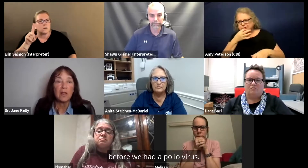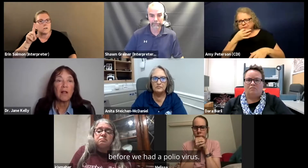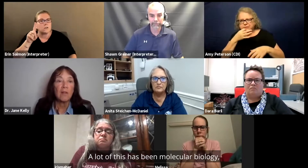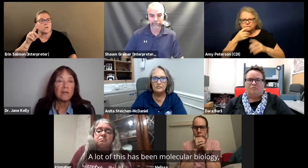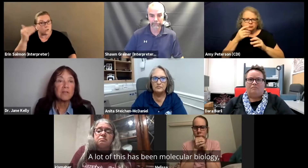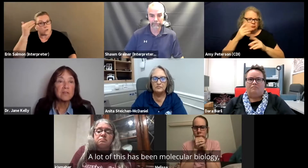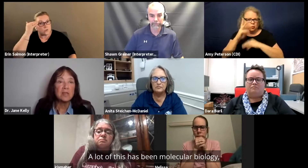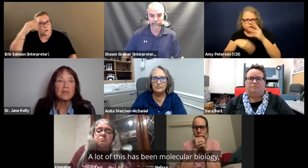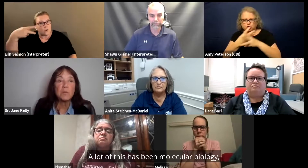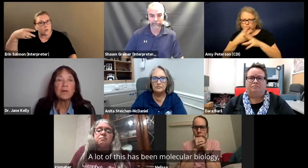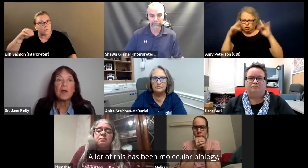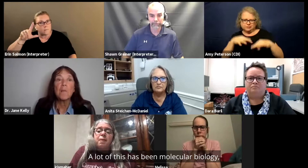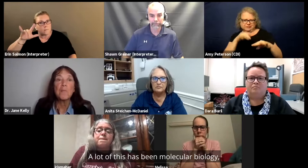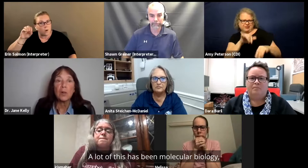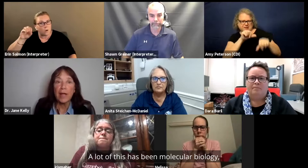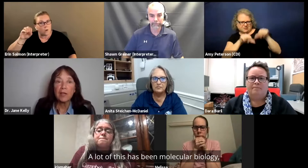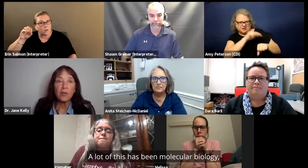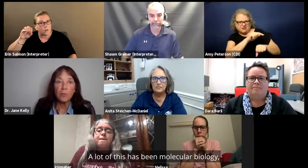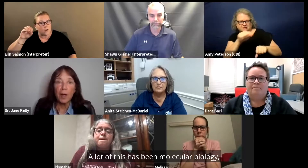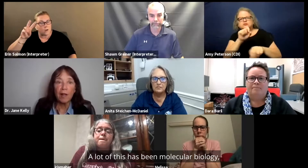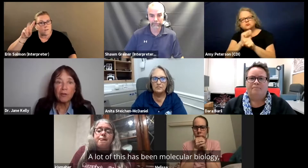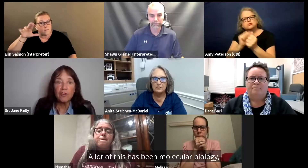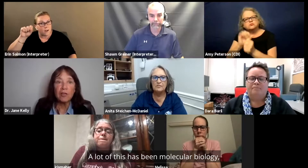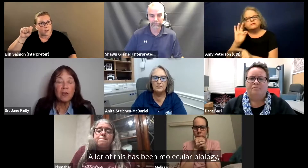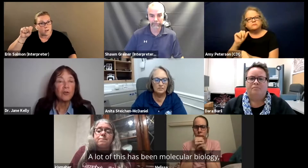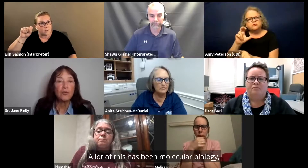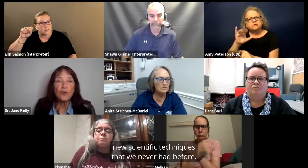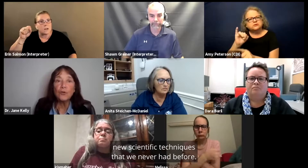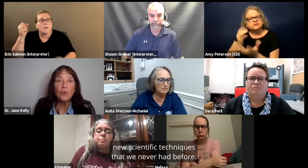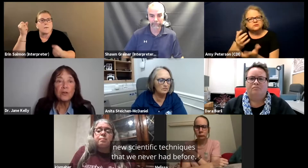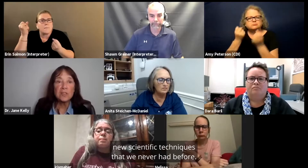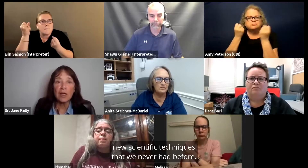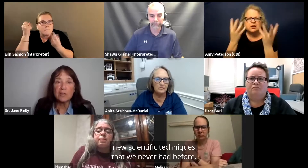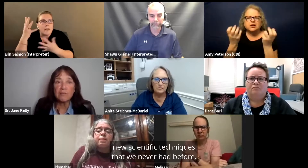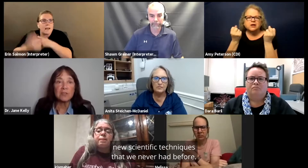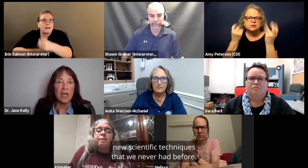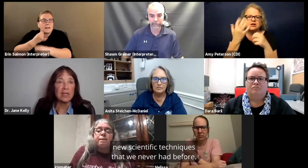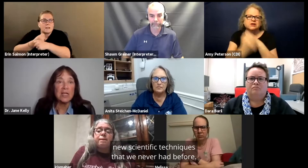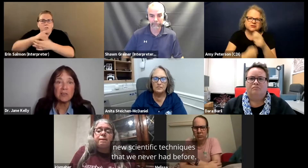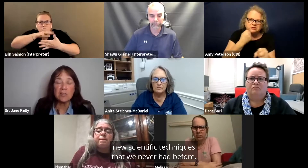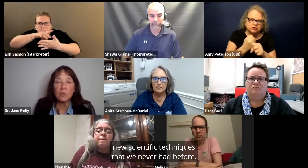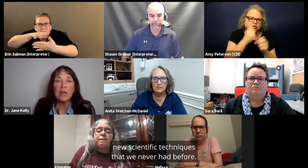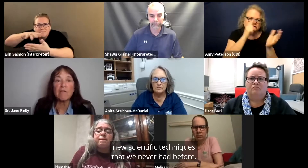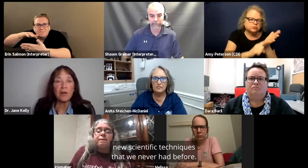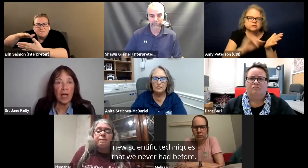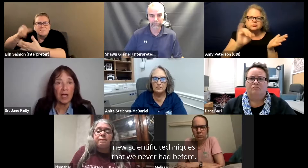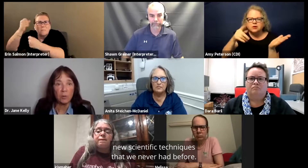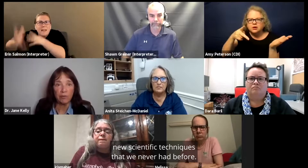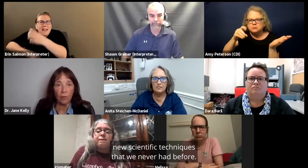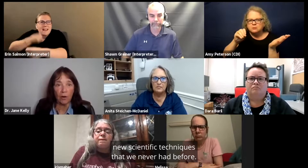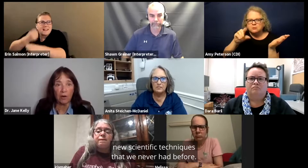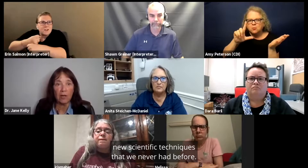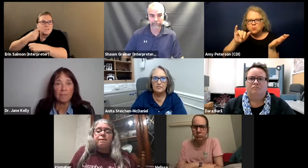virus. A lot of this has been molecular biology, you know, new scientific techniques that we never